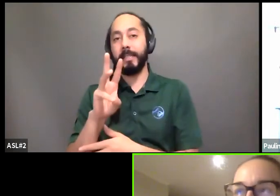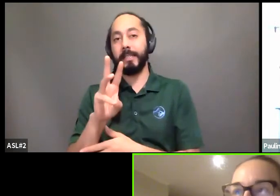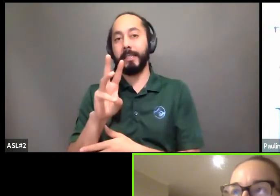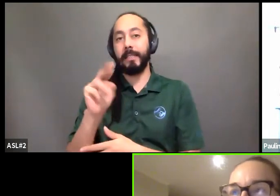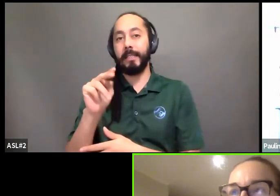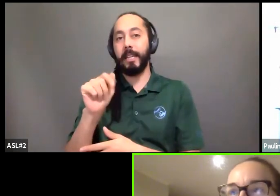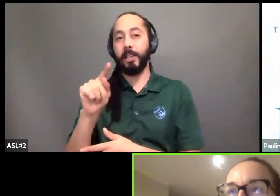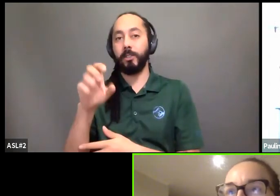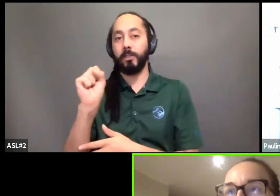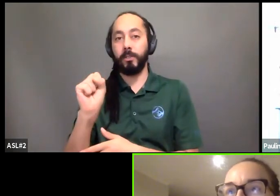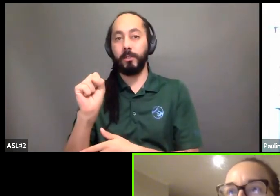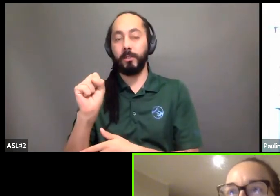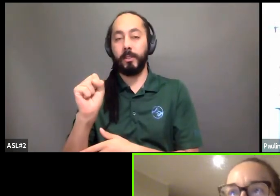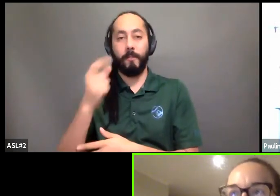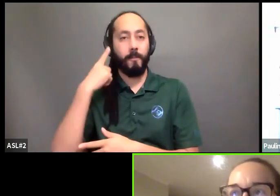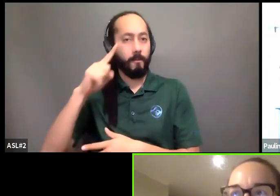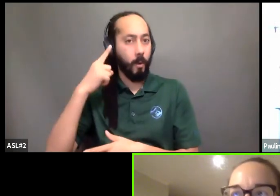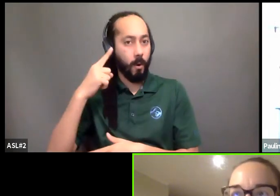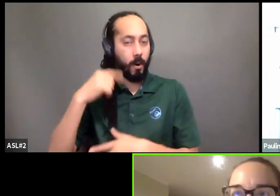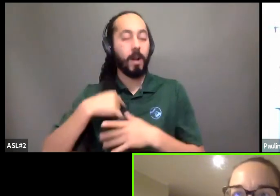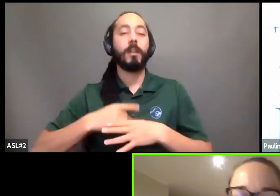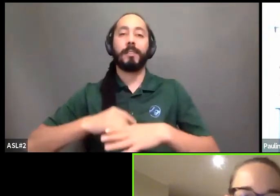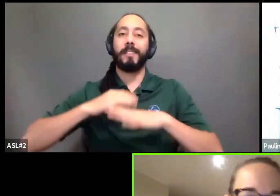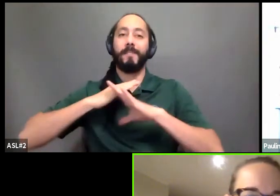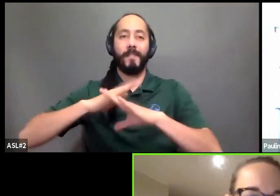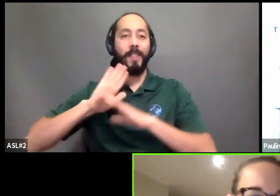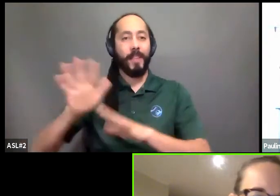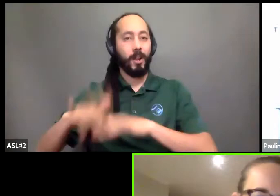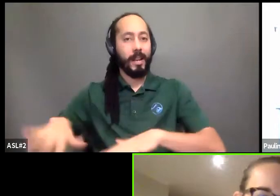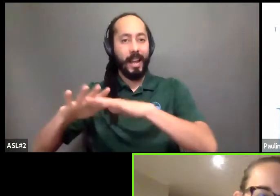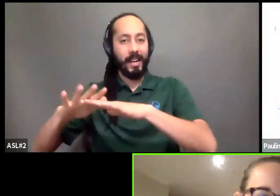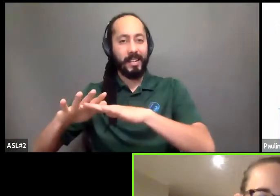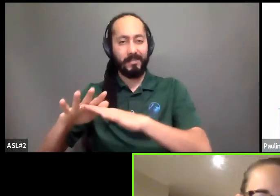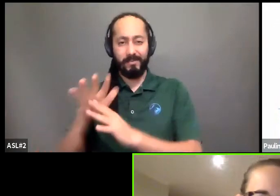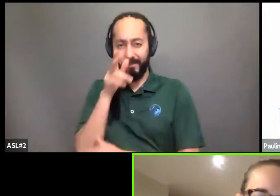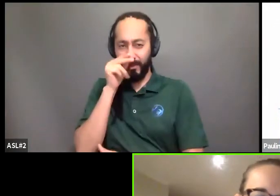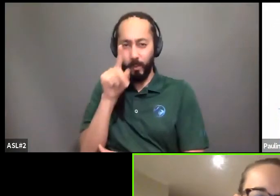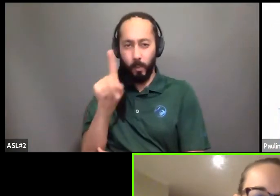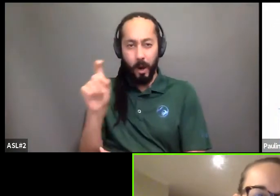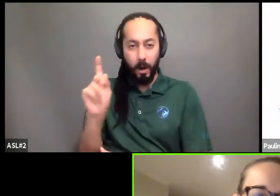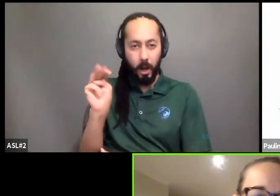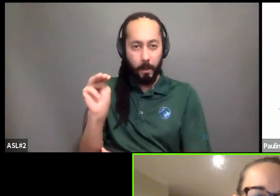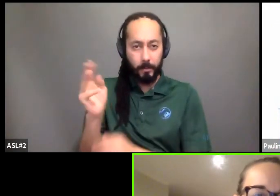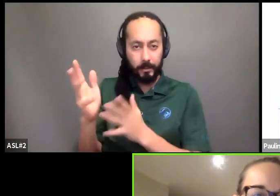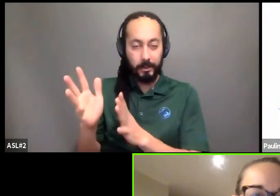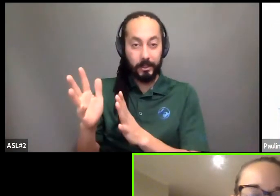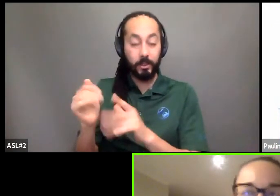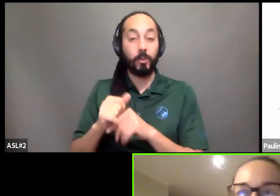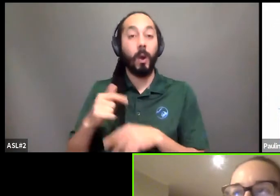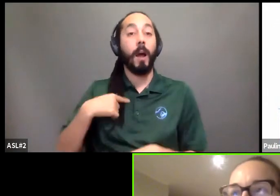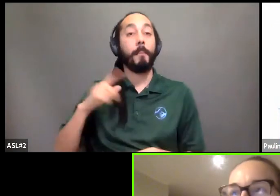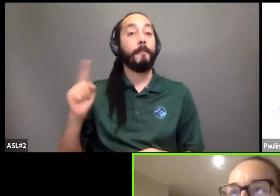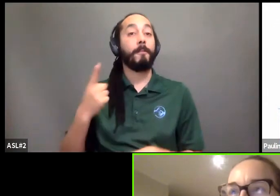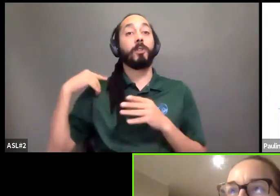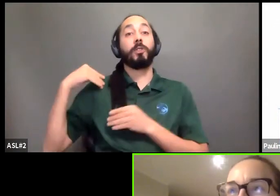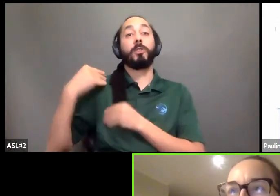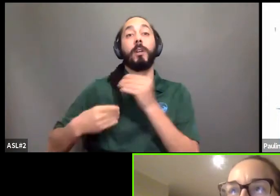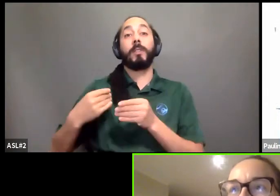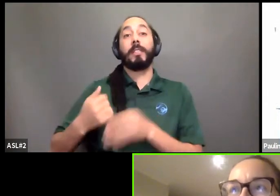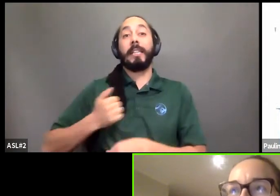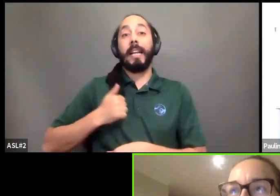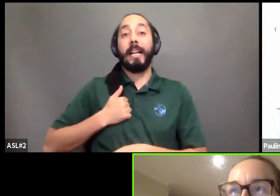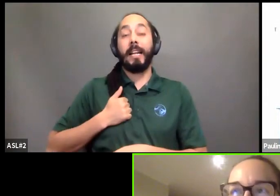lands. So even as a first generation Canadian, sometimes we introduce ourselves as guests here,